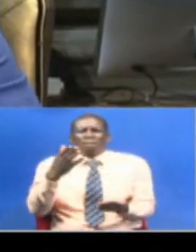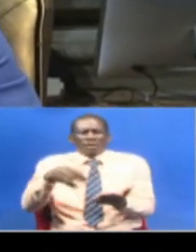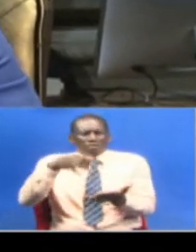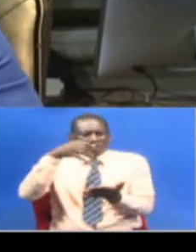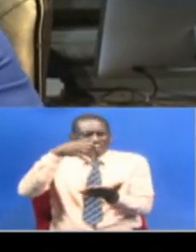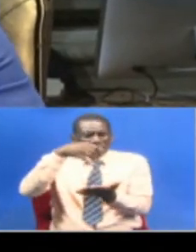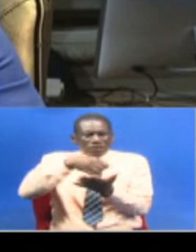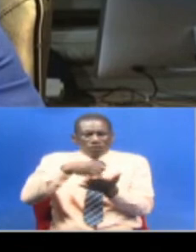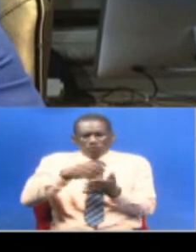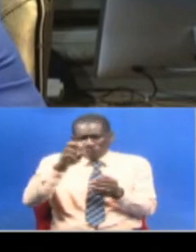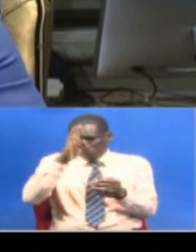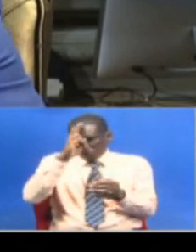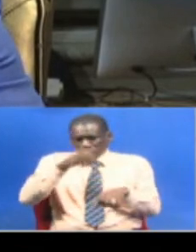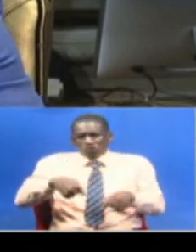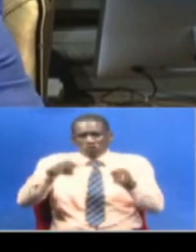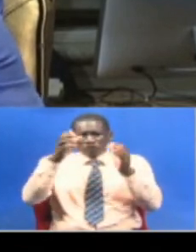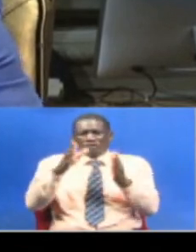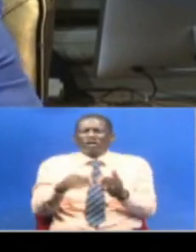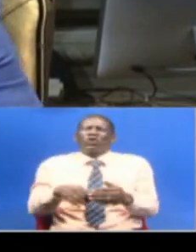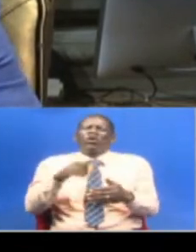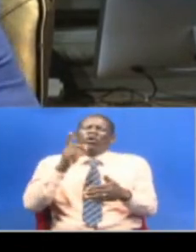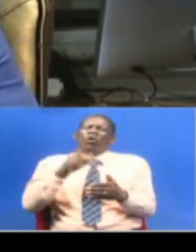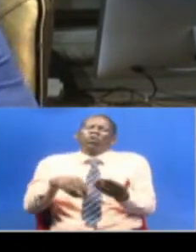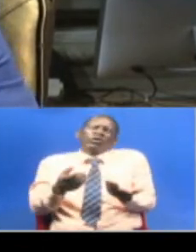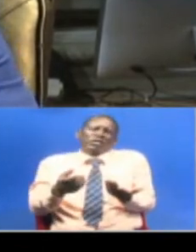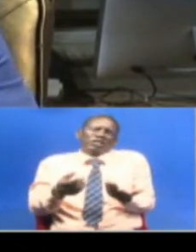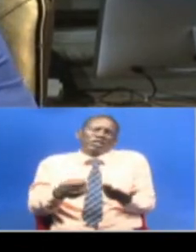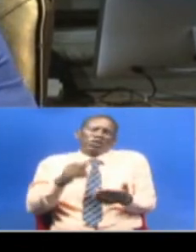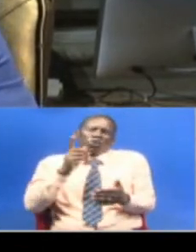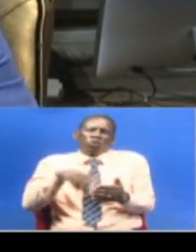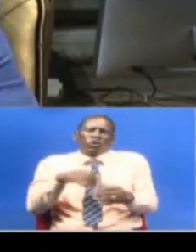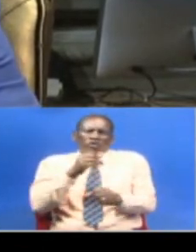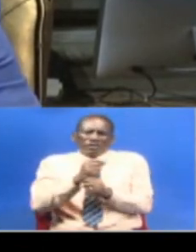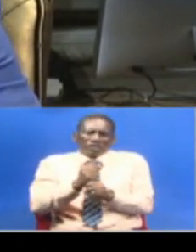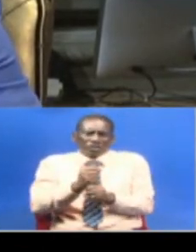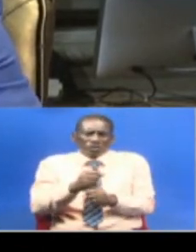officers. What does it do to the judicial